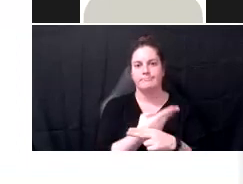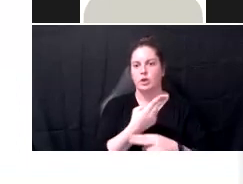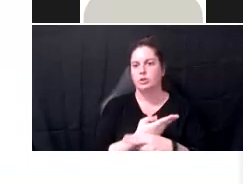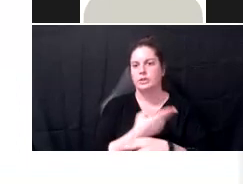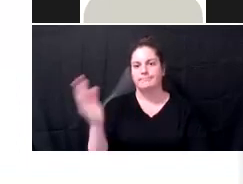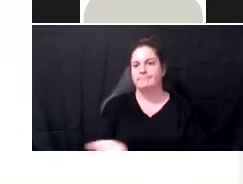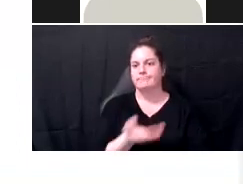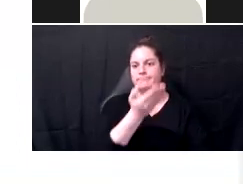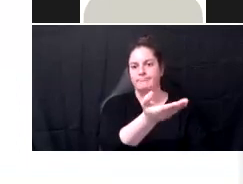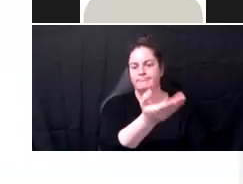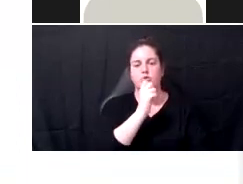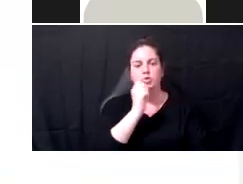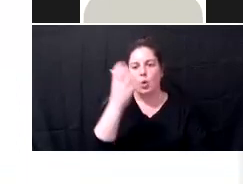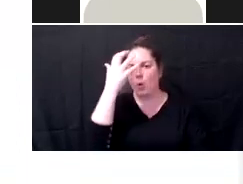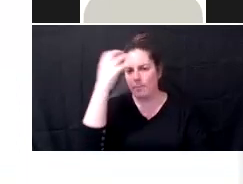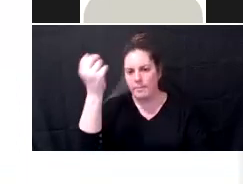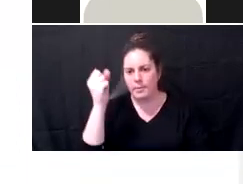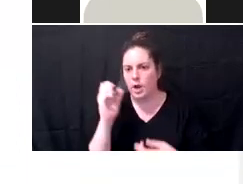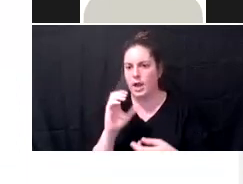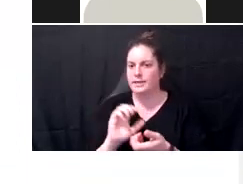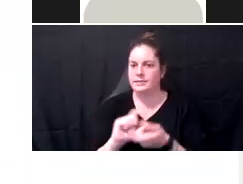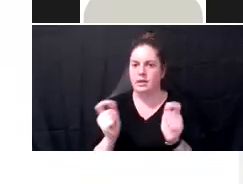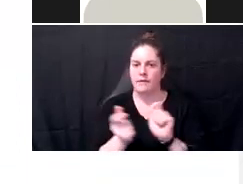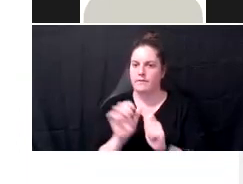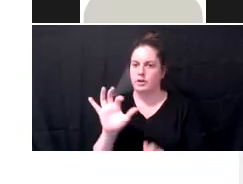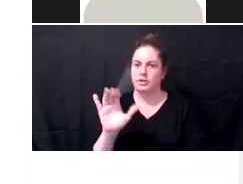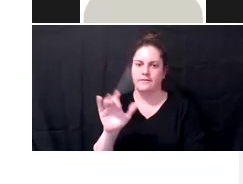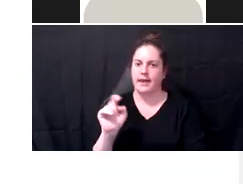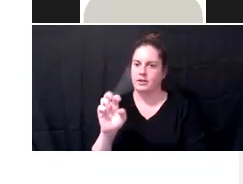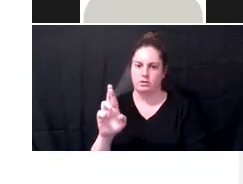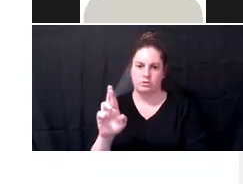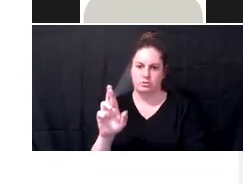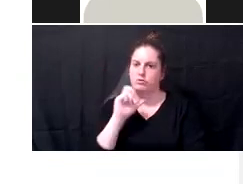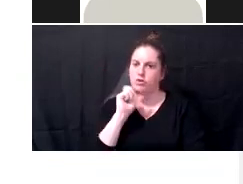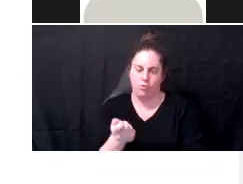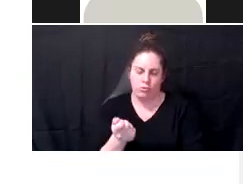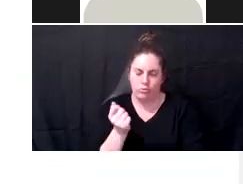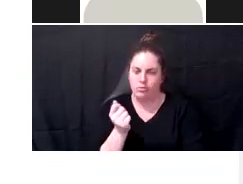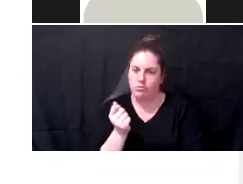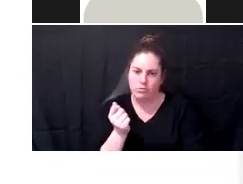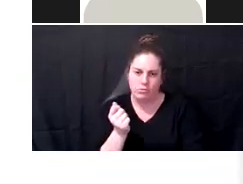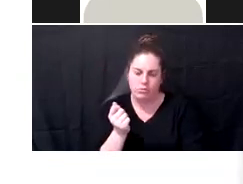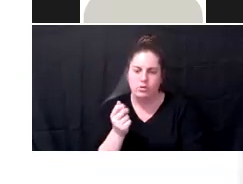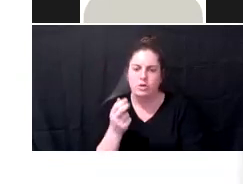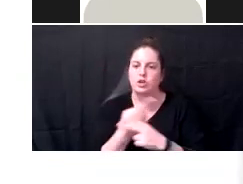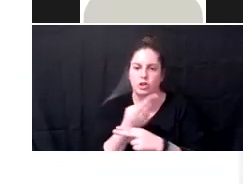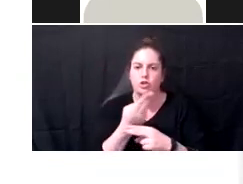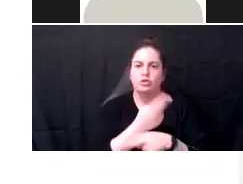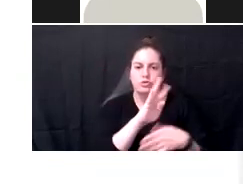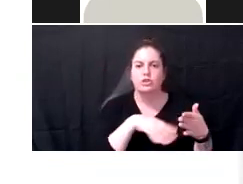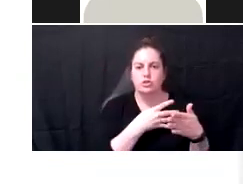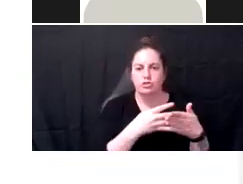you memorizing conversion factors. There's no need to do that. You just simply need to use the conversion chart